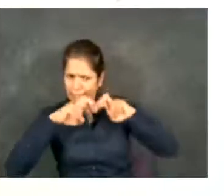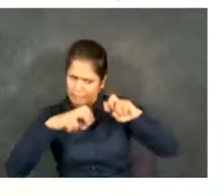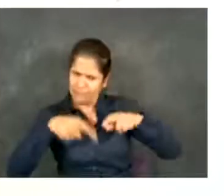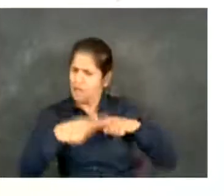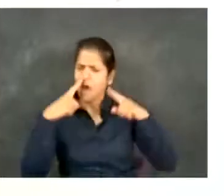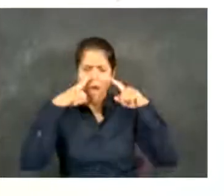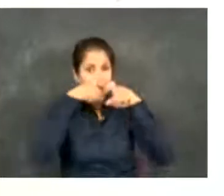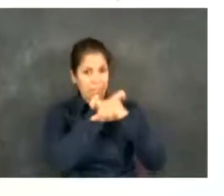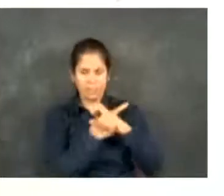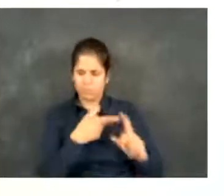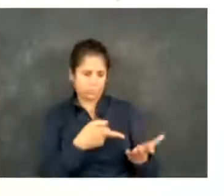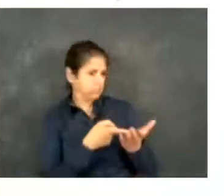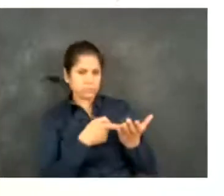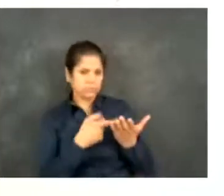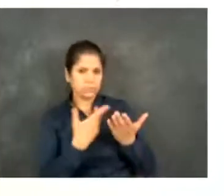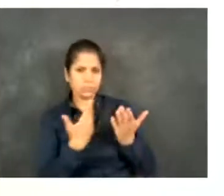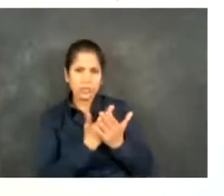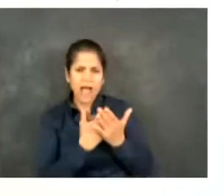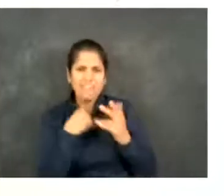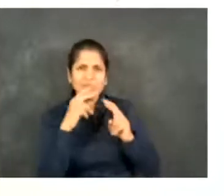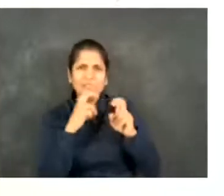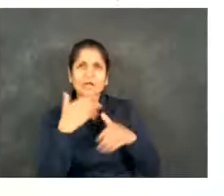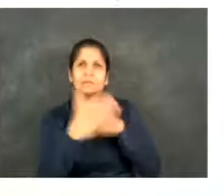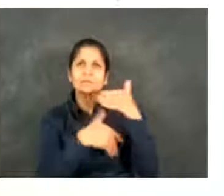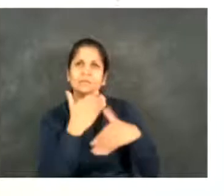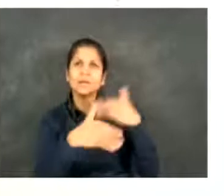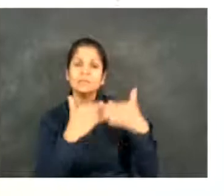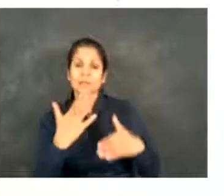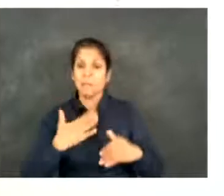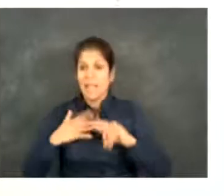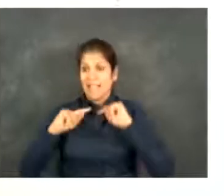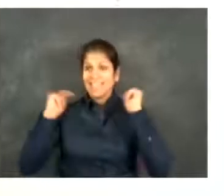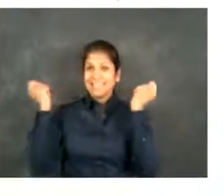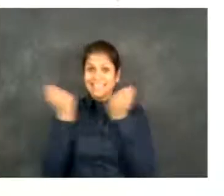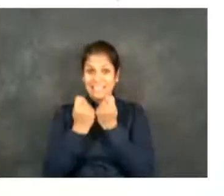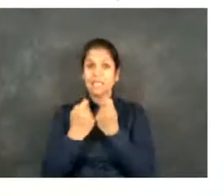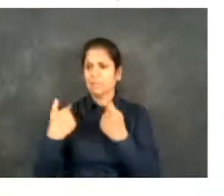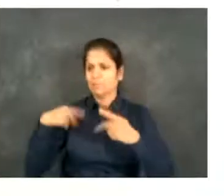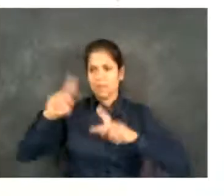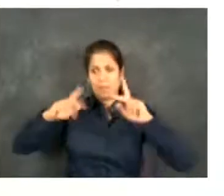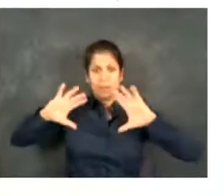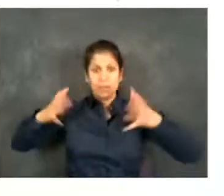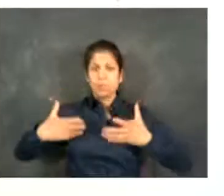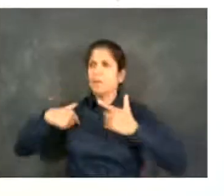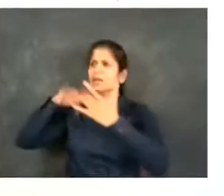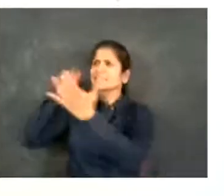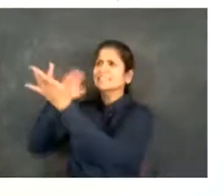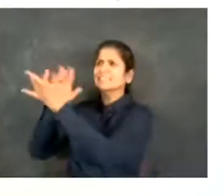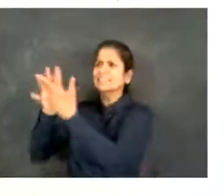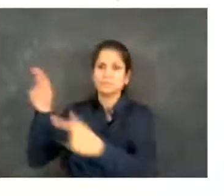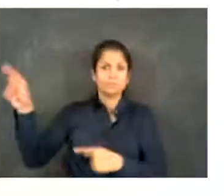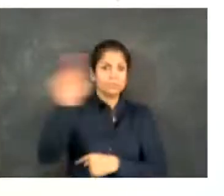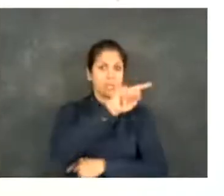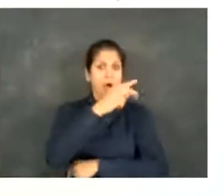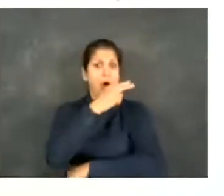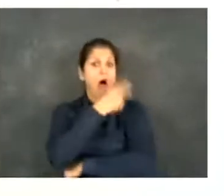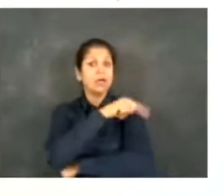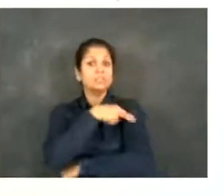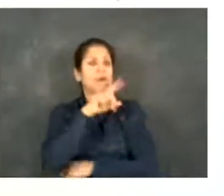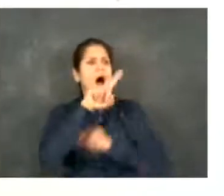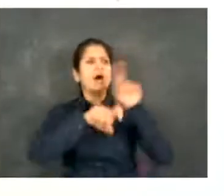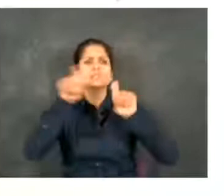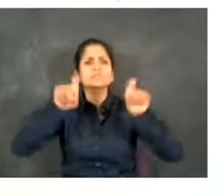get more information about specific cases that they have concerns maybe indicating an